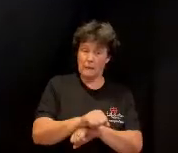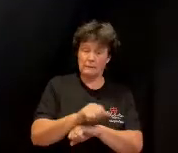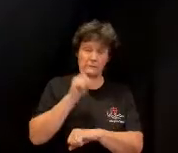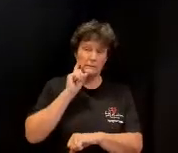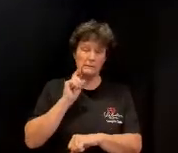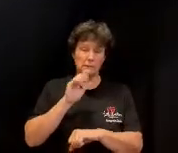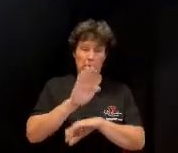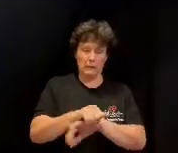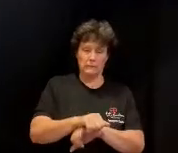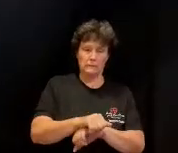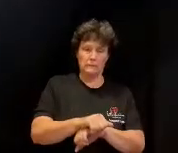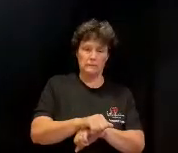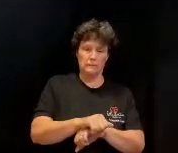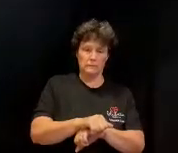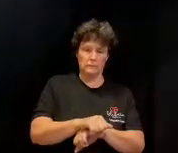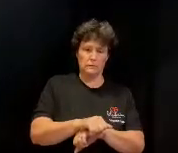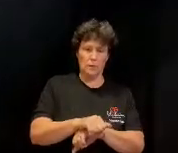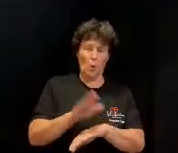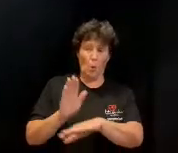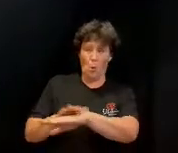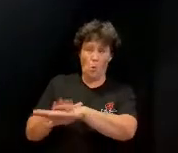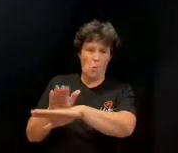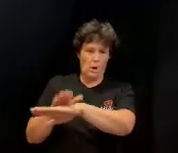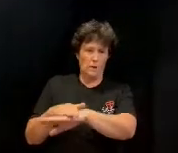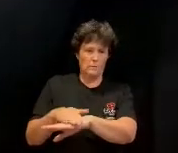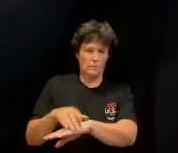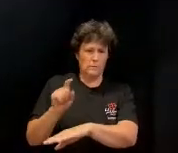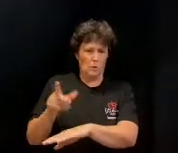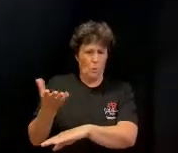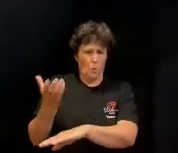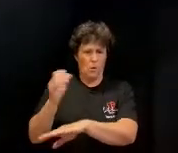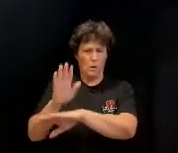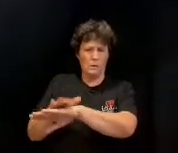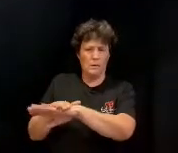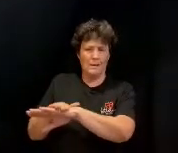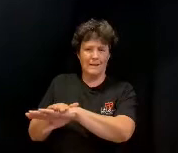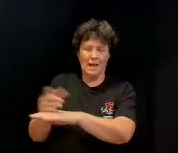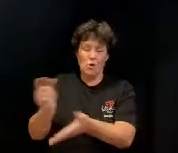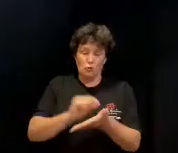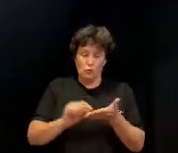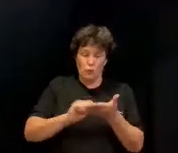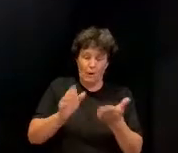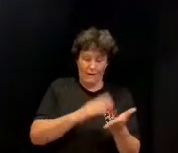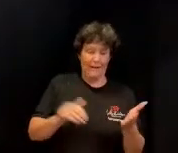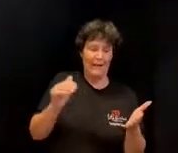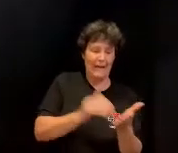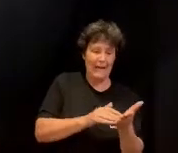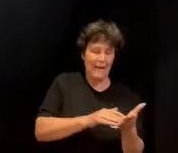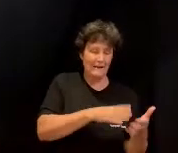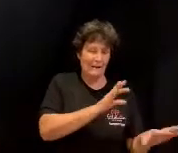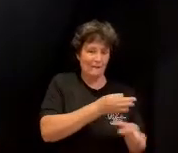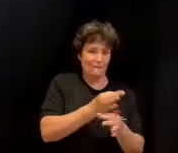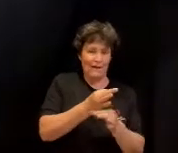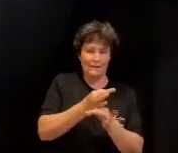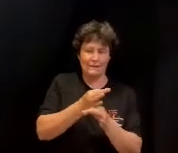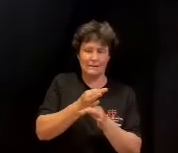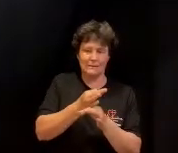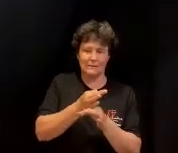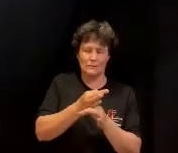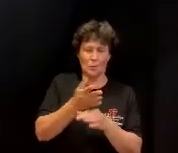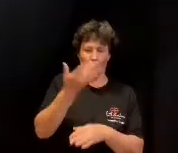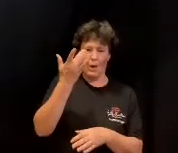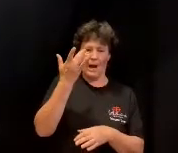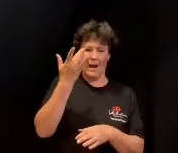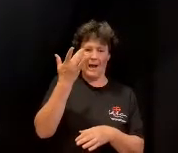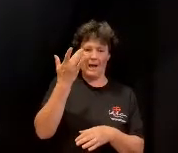about doing what was going on, but he had to write again to correct it because I guess they were isolating themselves totally